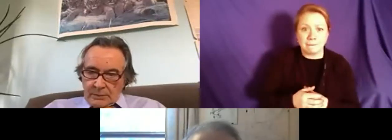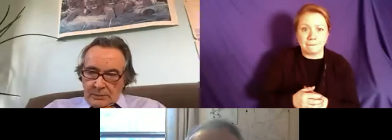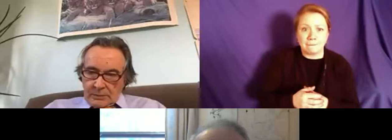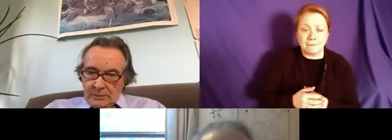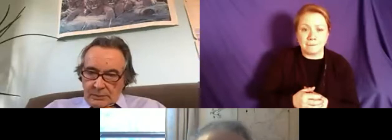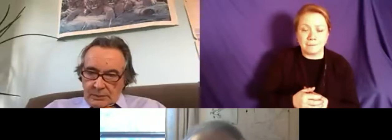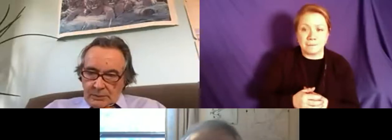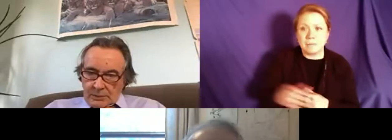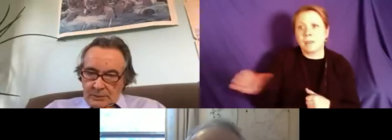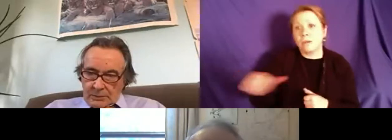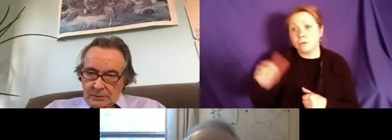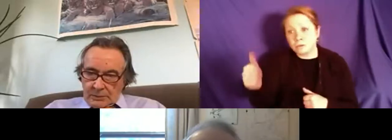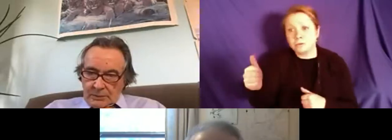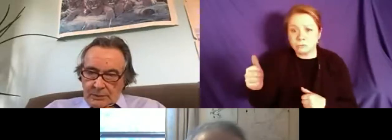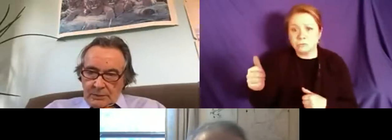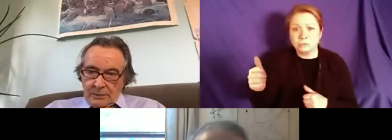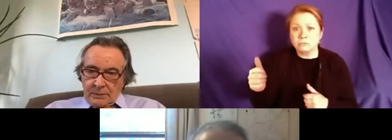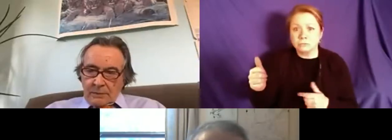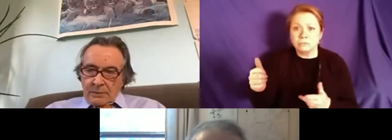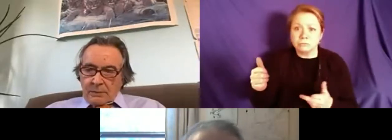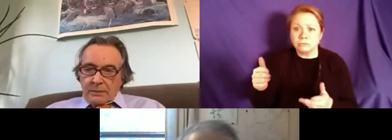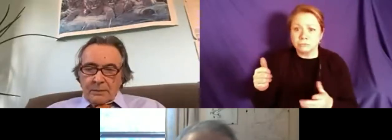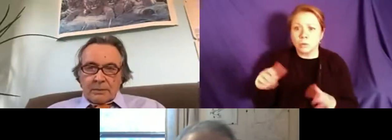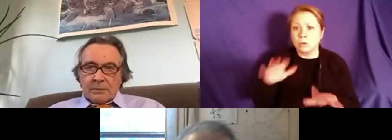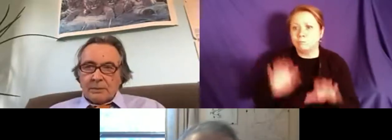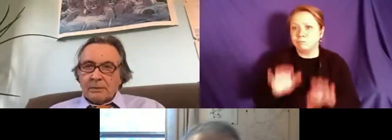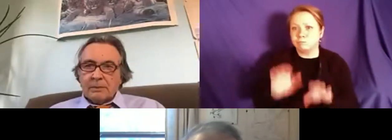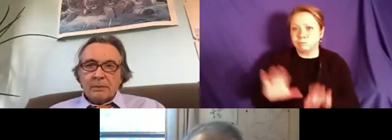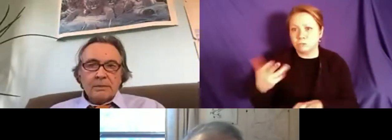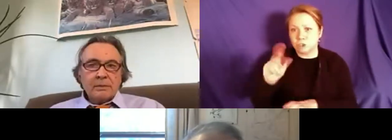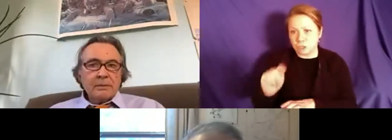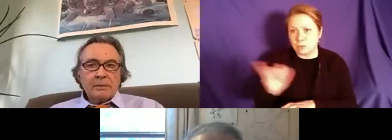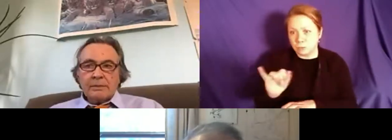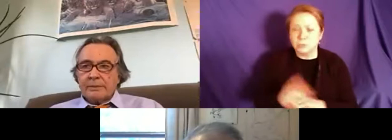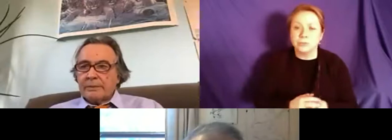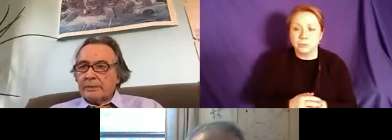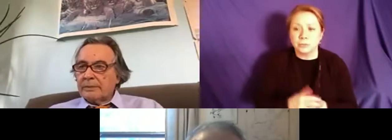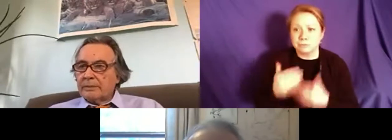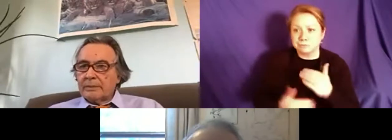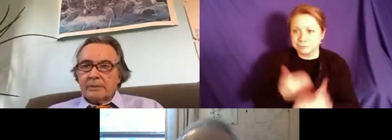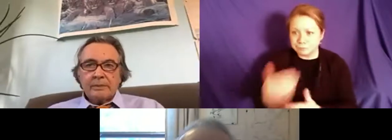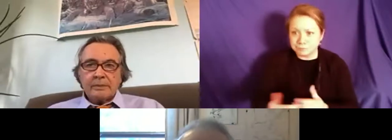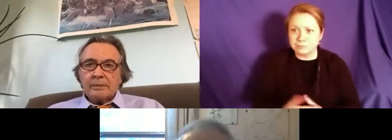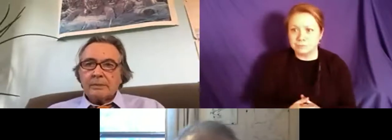And others, you know, folks will be putting things into the chat box, I'm sure, as we go along.